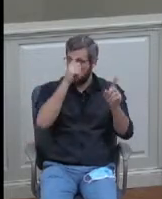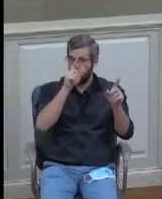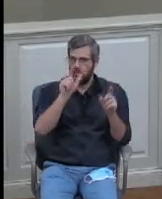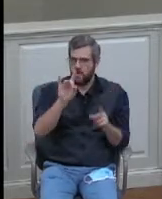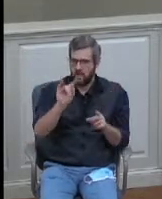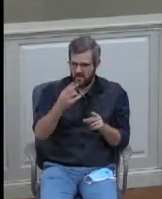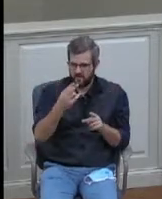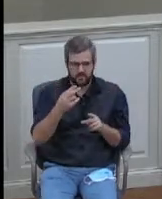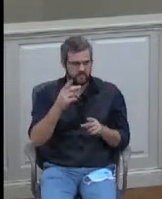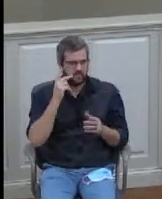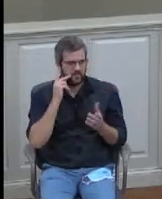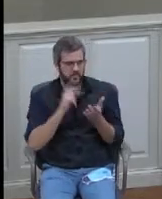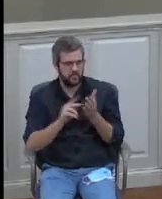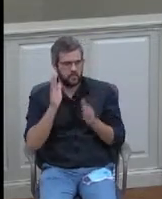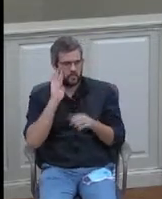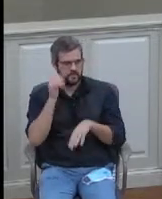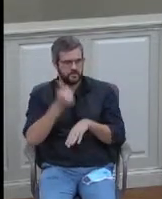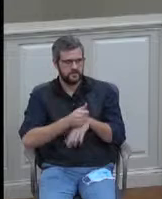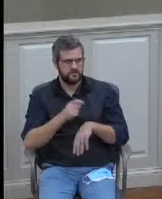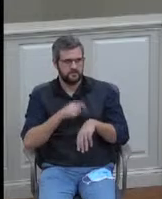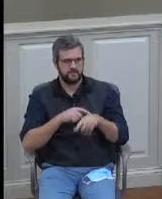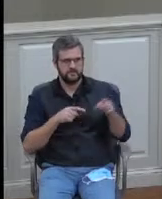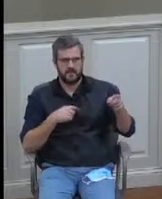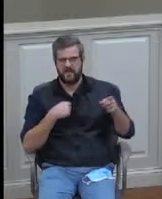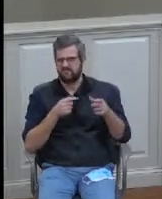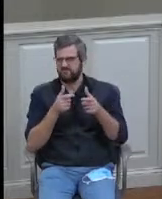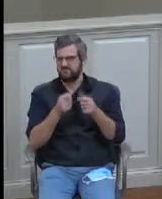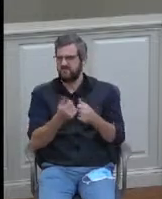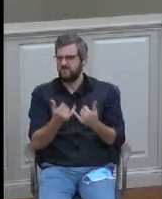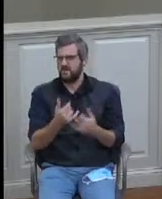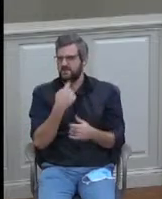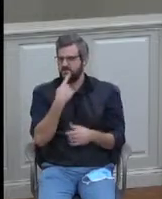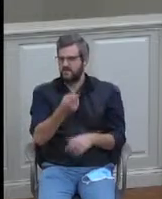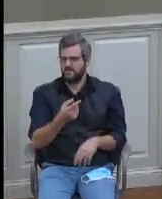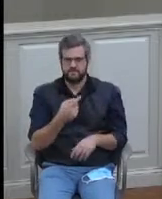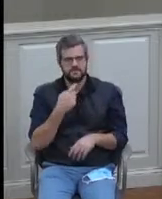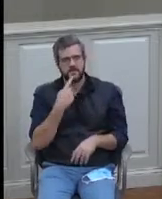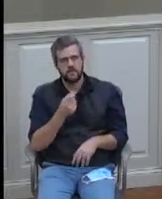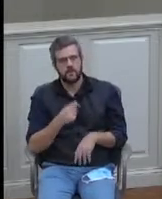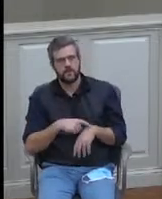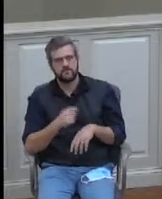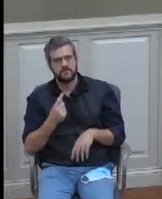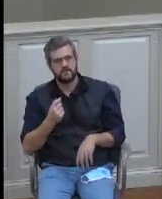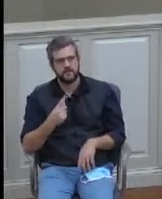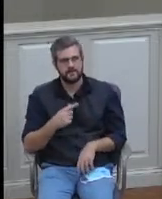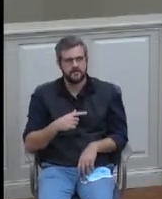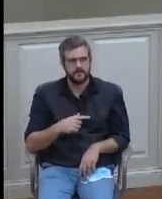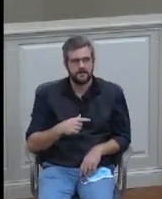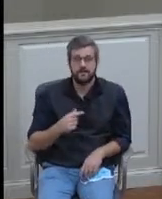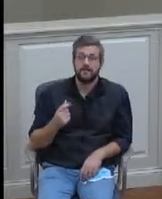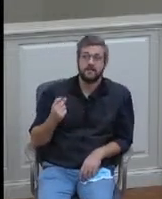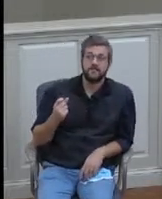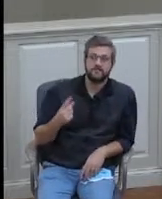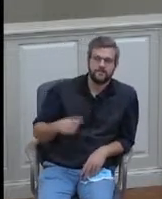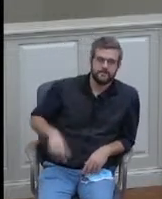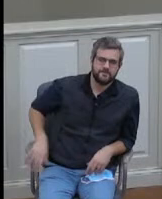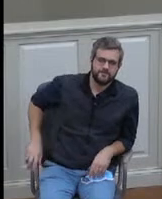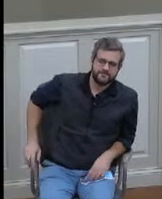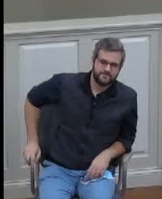clerk can set out a time as we tell her approach 11 that. o'clock, though, right? Yep.